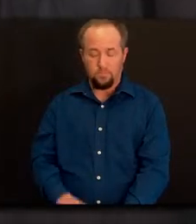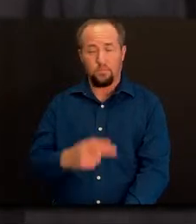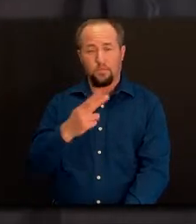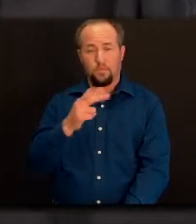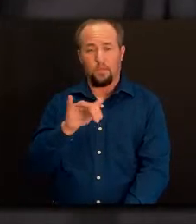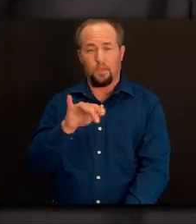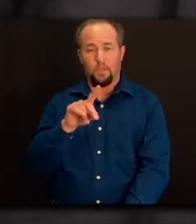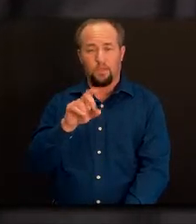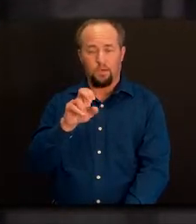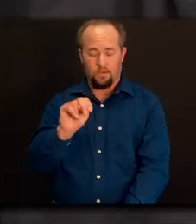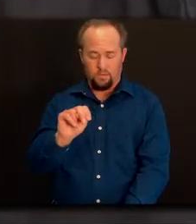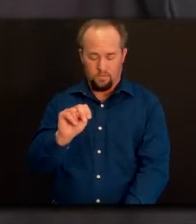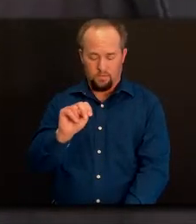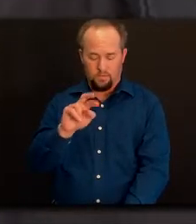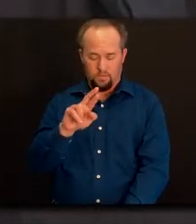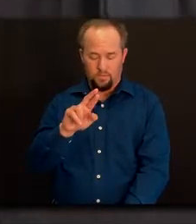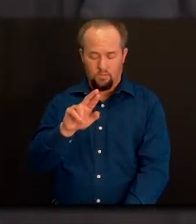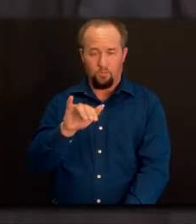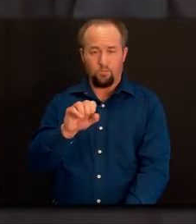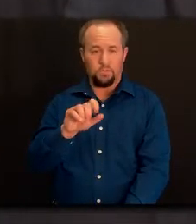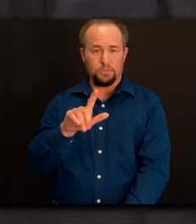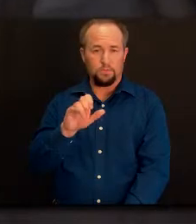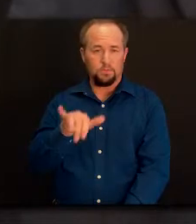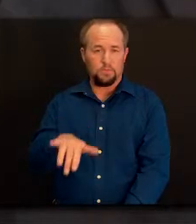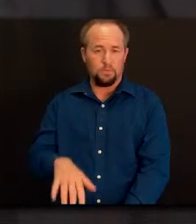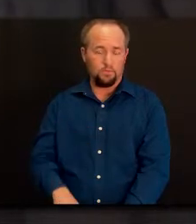Hayden Chad Risley.